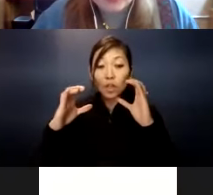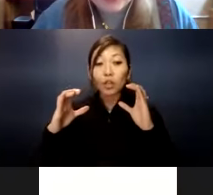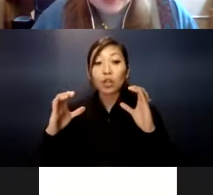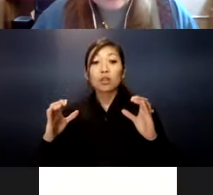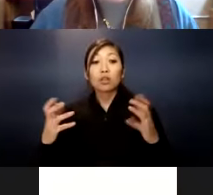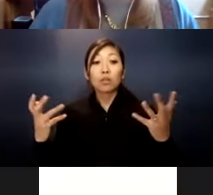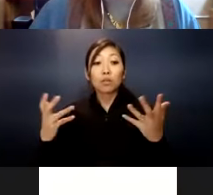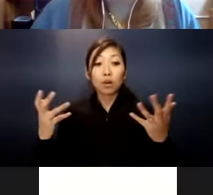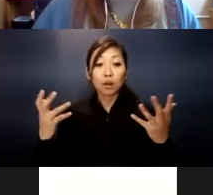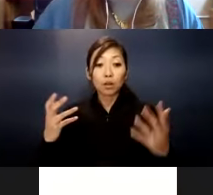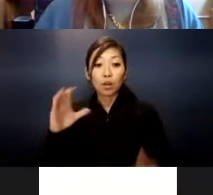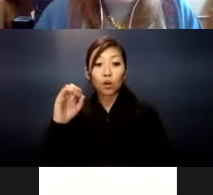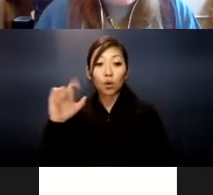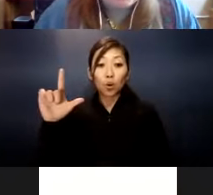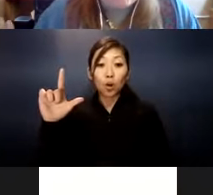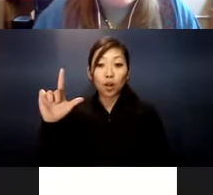Cool quiz.